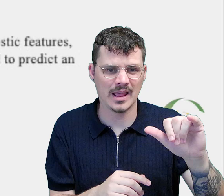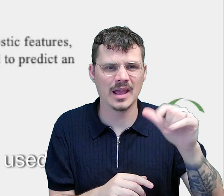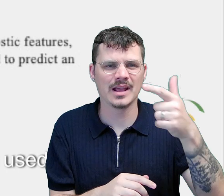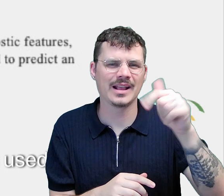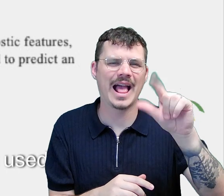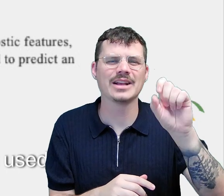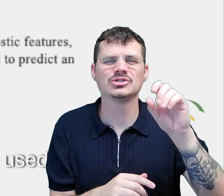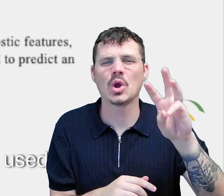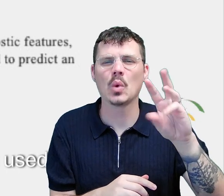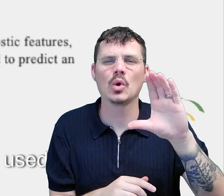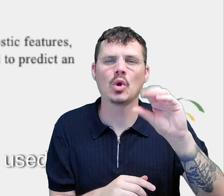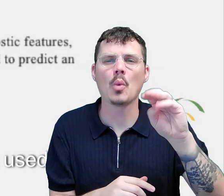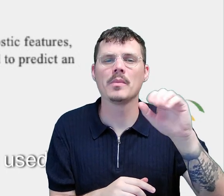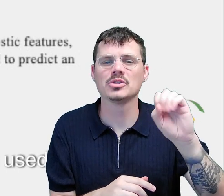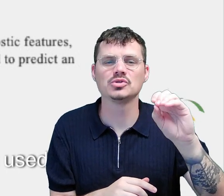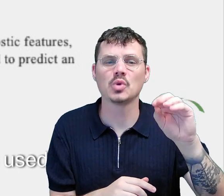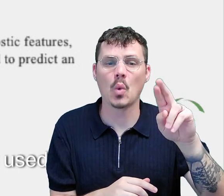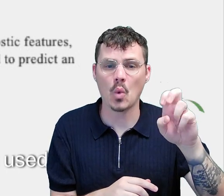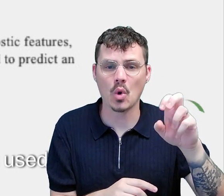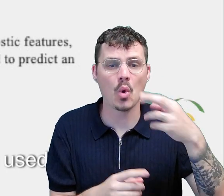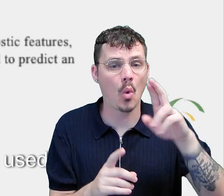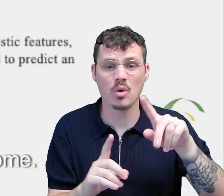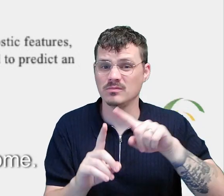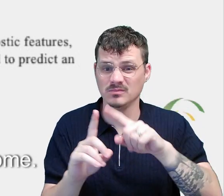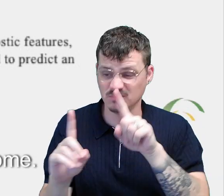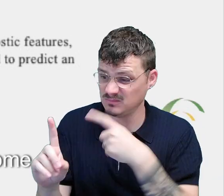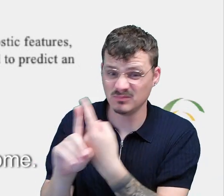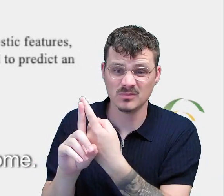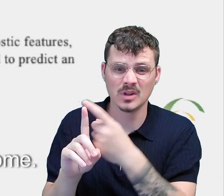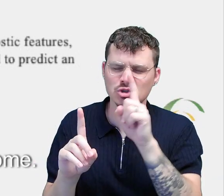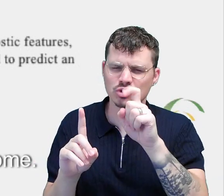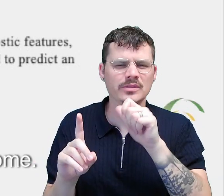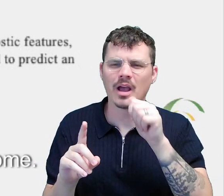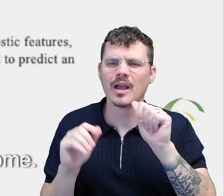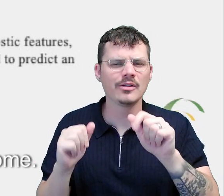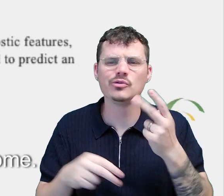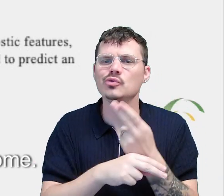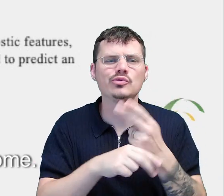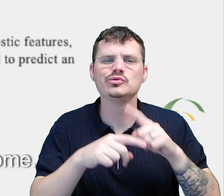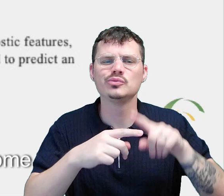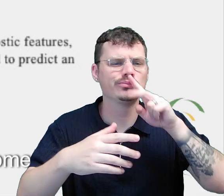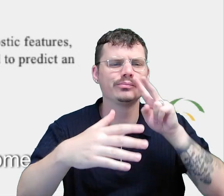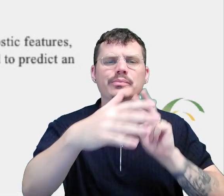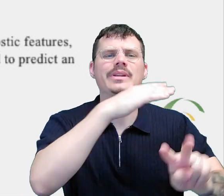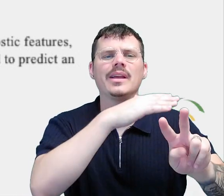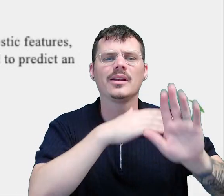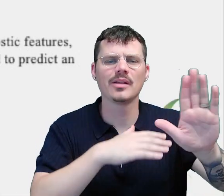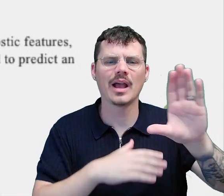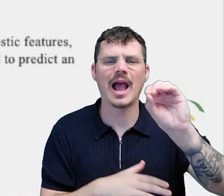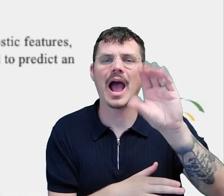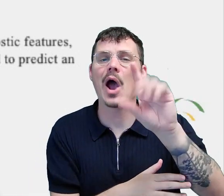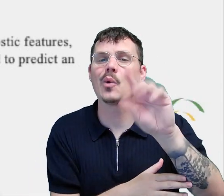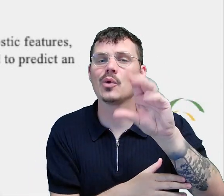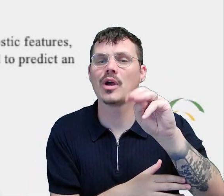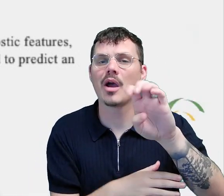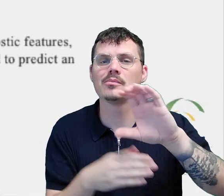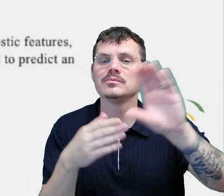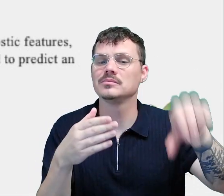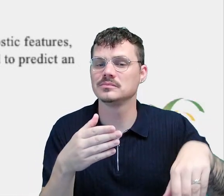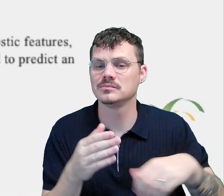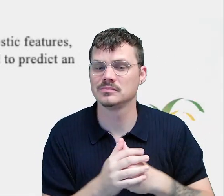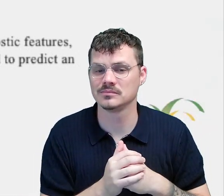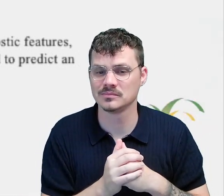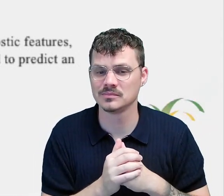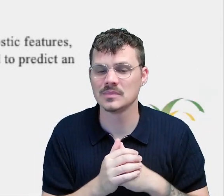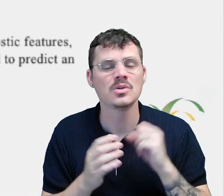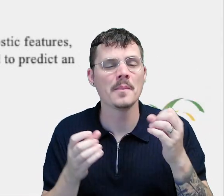Score nor any single feature alone should be used to predict an individual patient's outcome. So more and